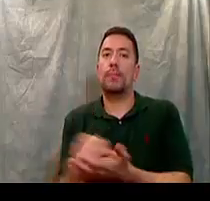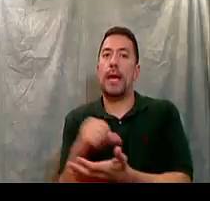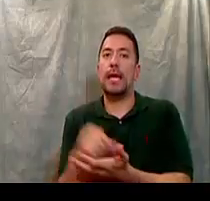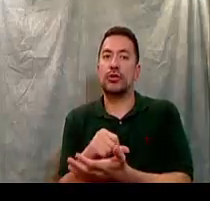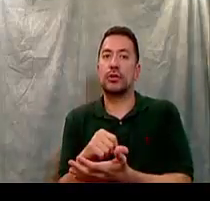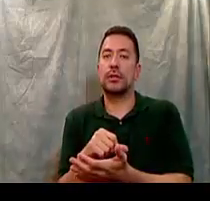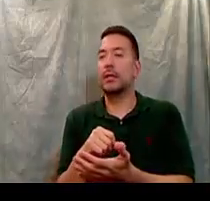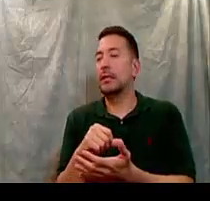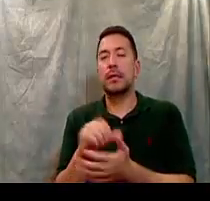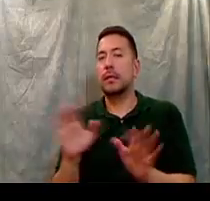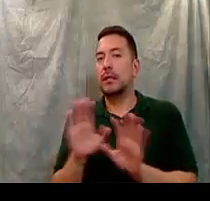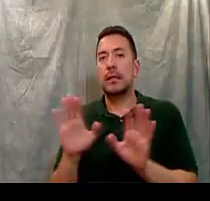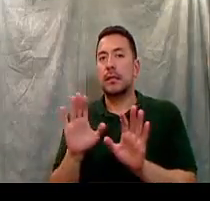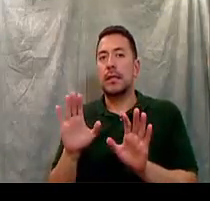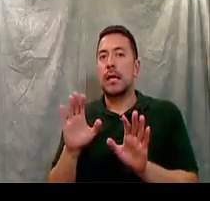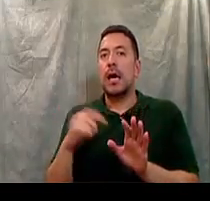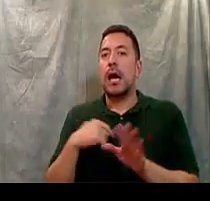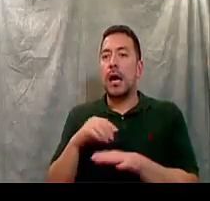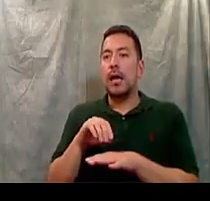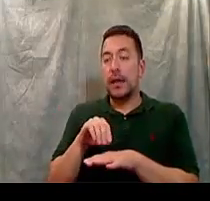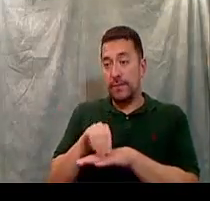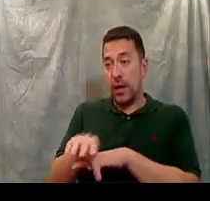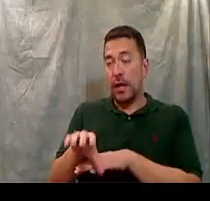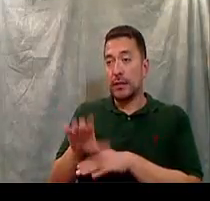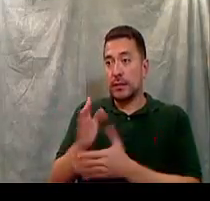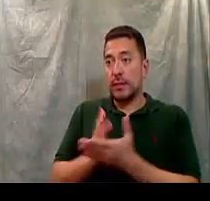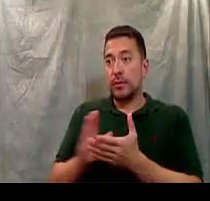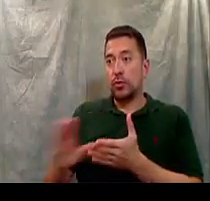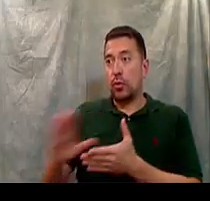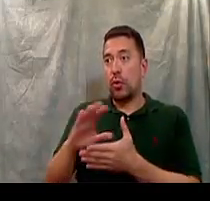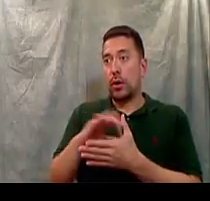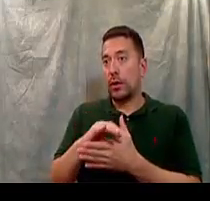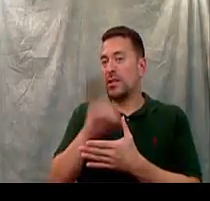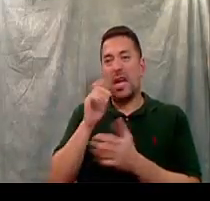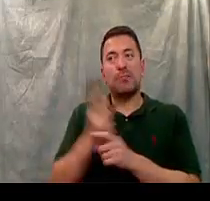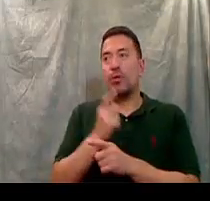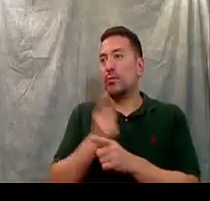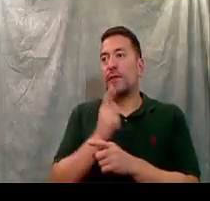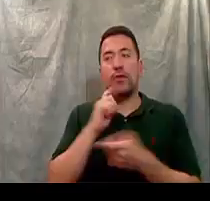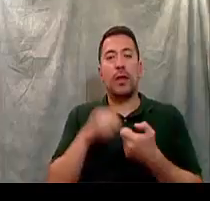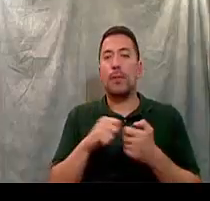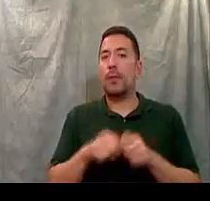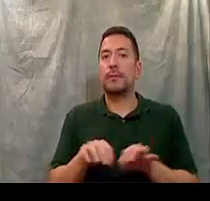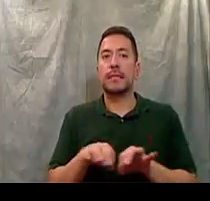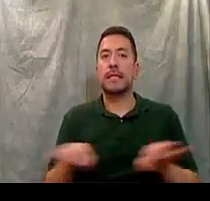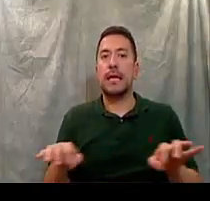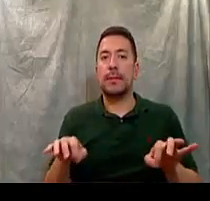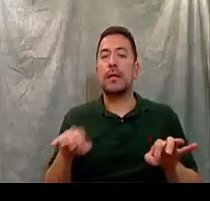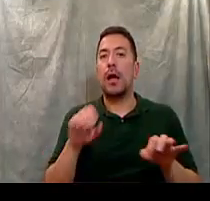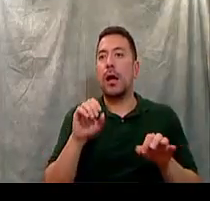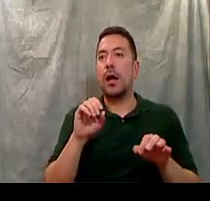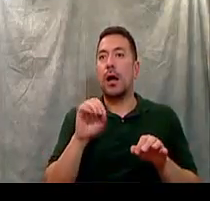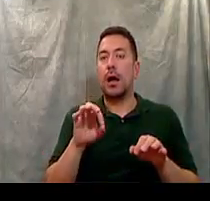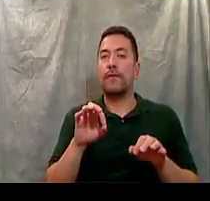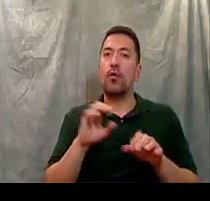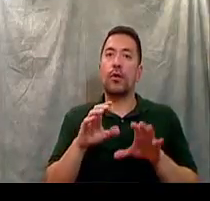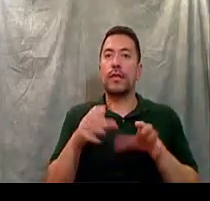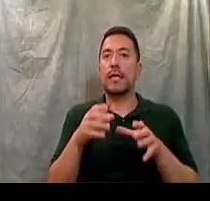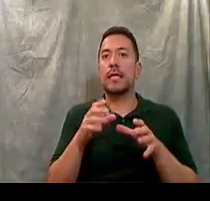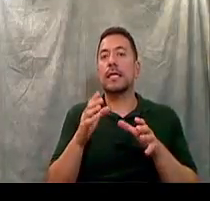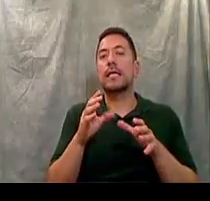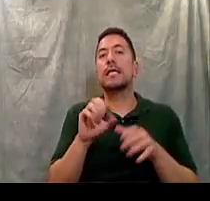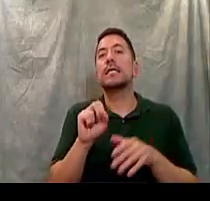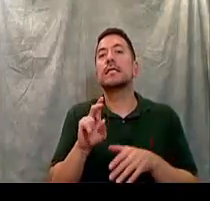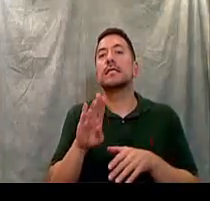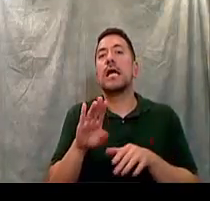advise that some of your content wasn't appropriate for the problem statement component or subsection of the broader paper. Just a